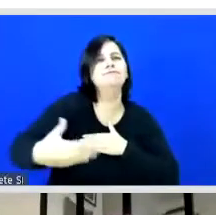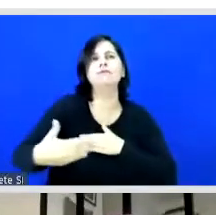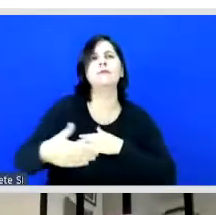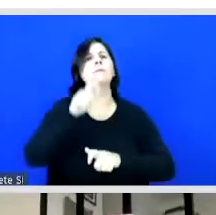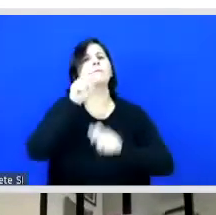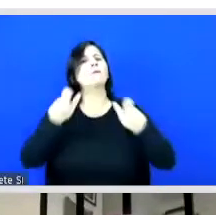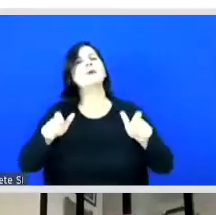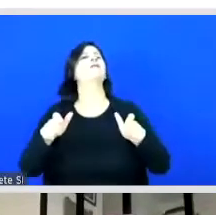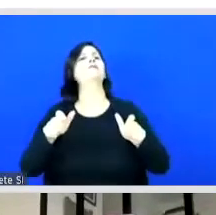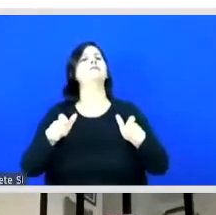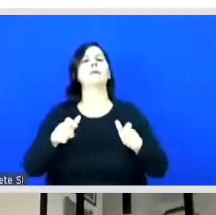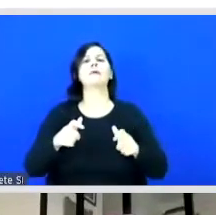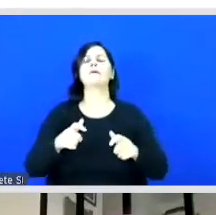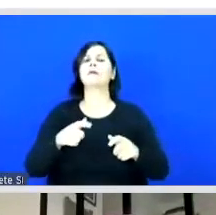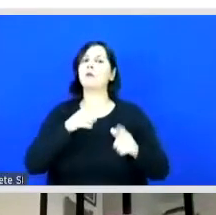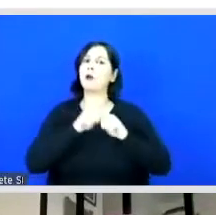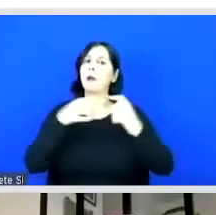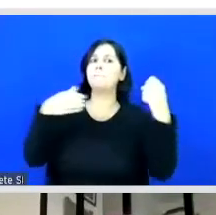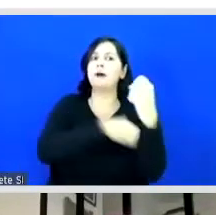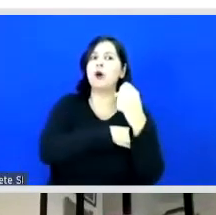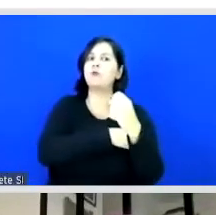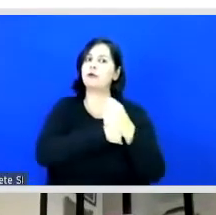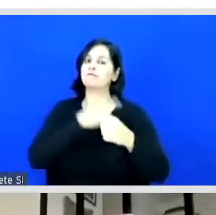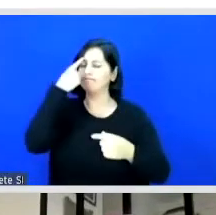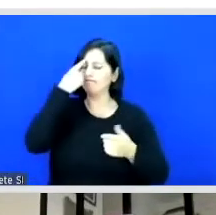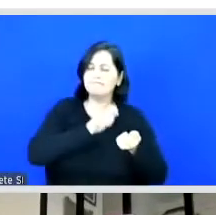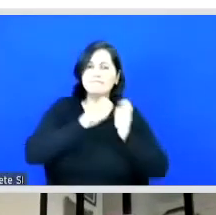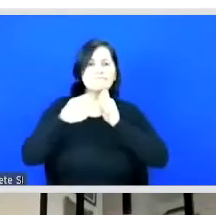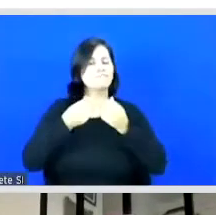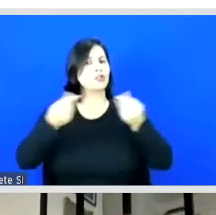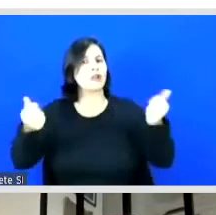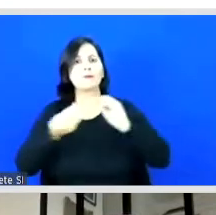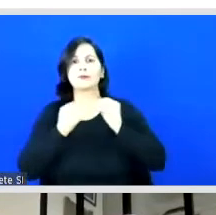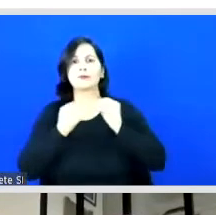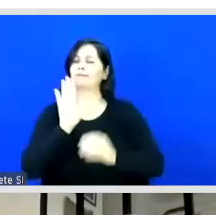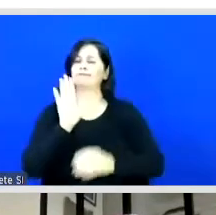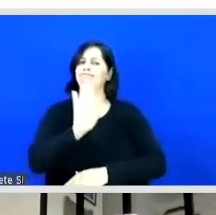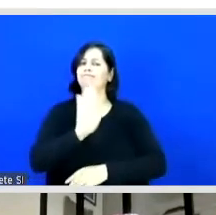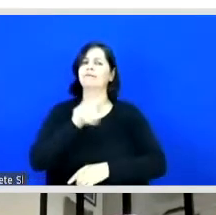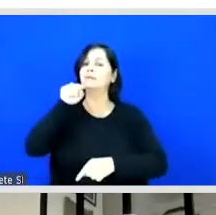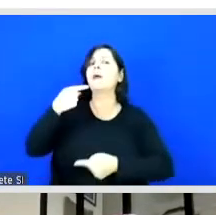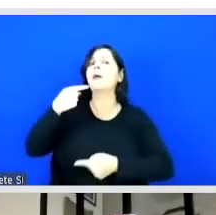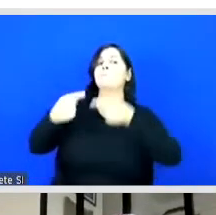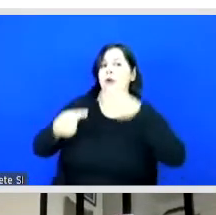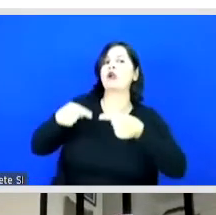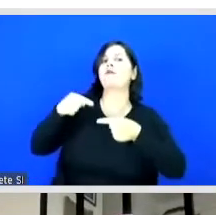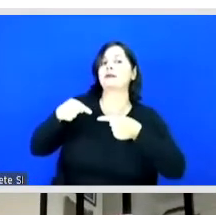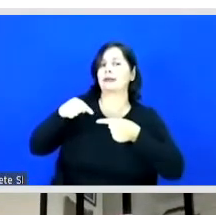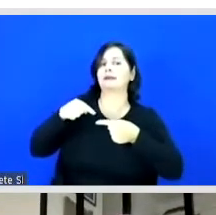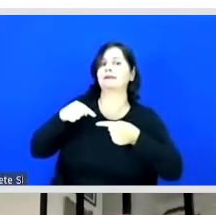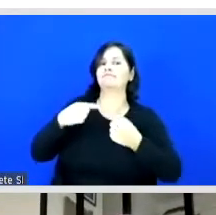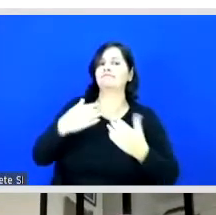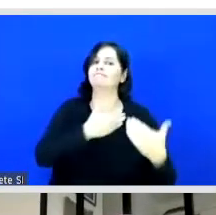our name, and also for industries and economic growth, which is again driven by our own needs and our own